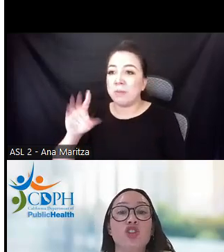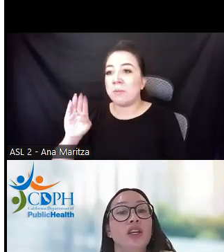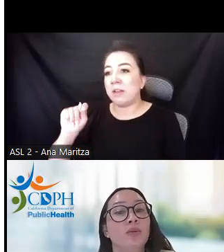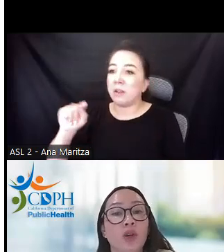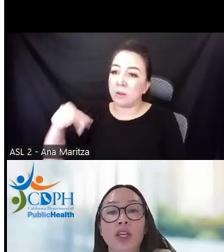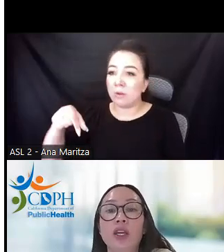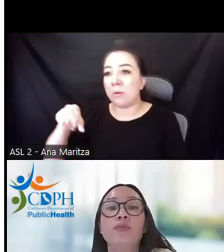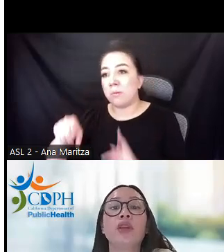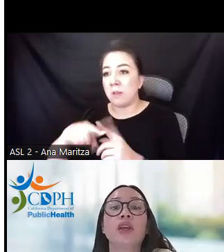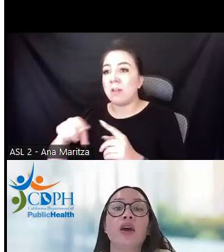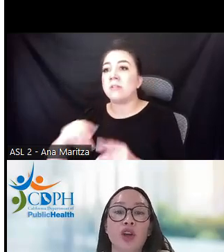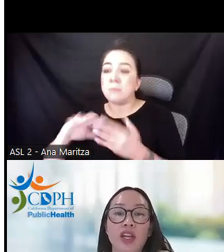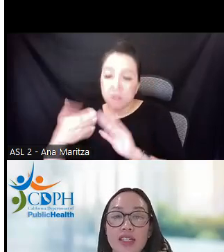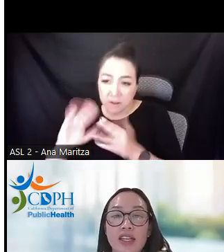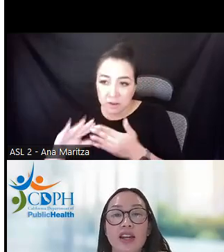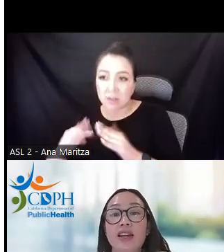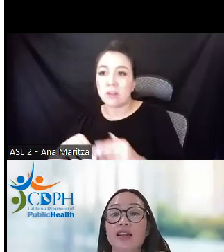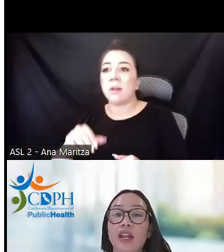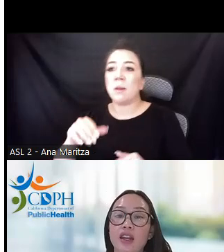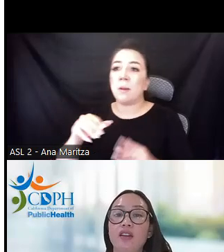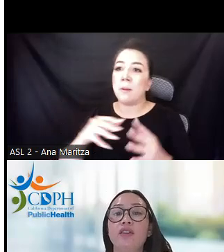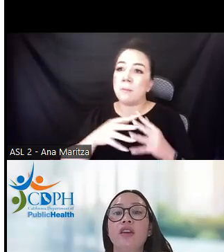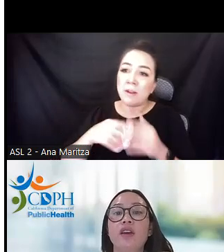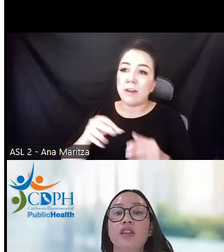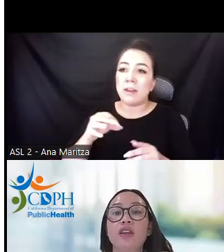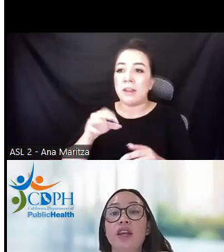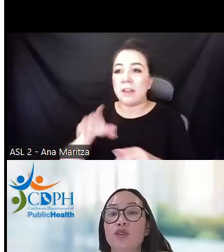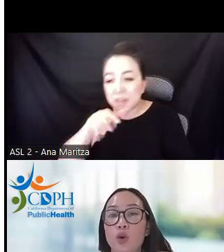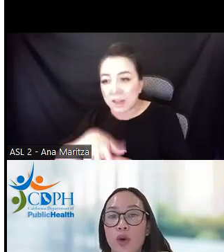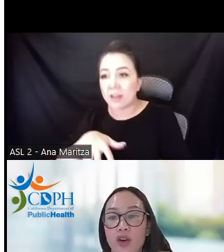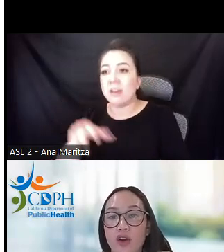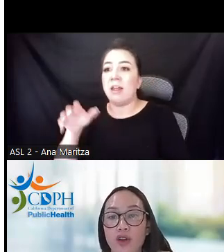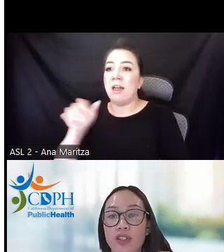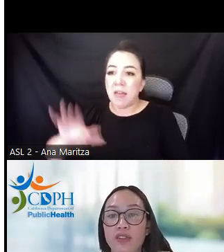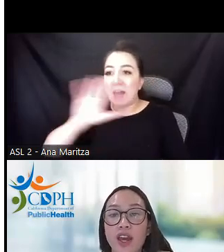and questioning community, American Indian, Alaska Native, the Native